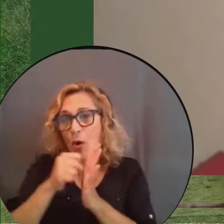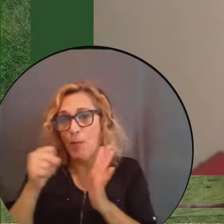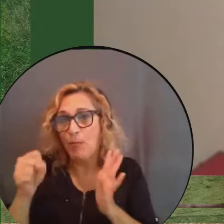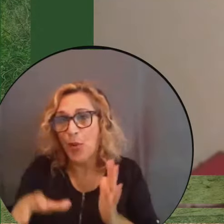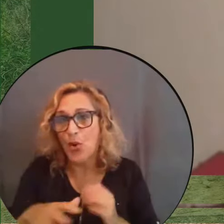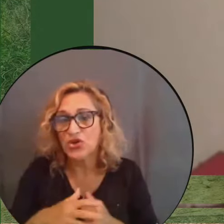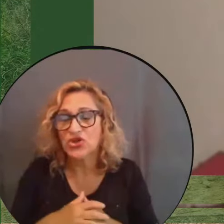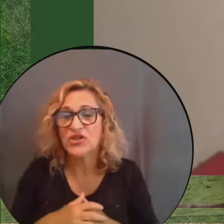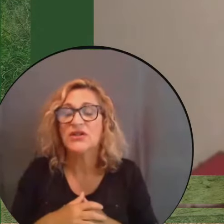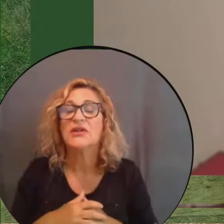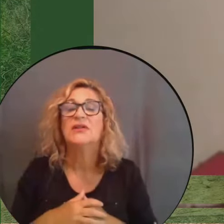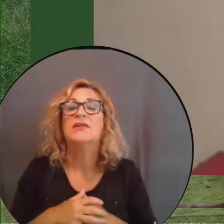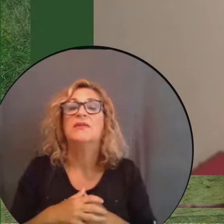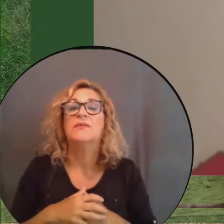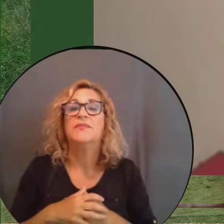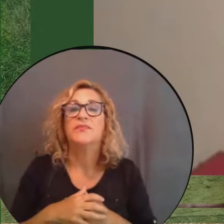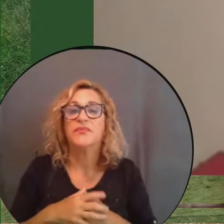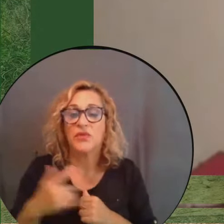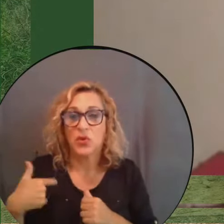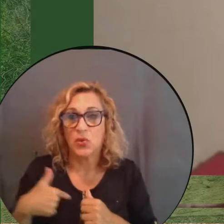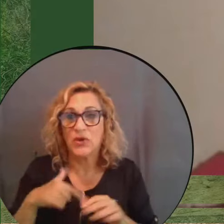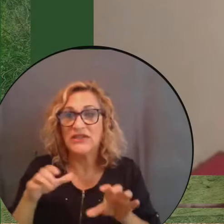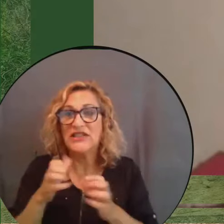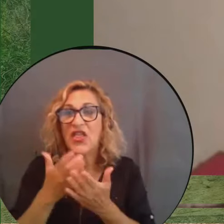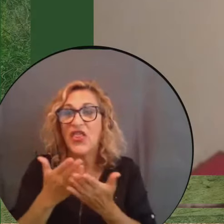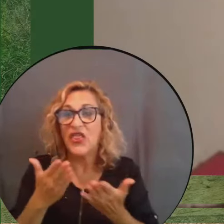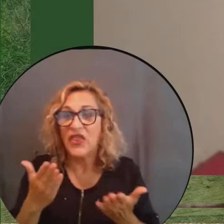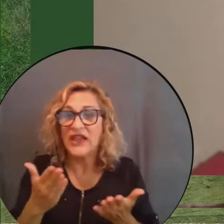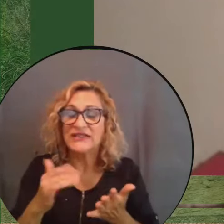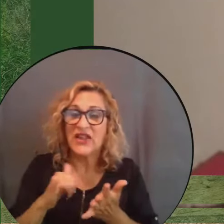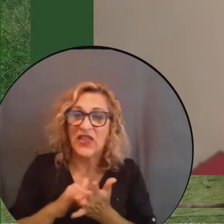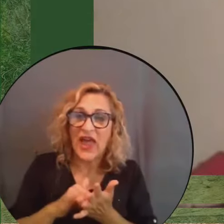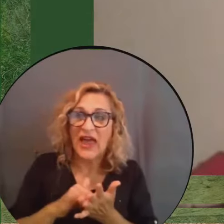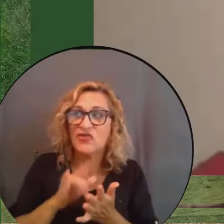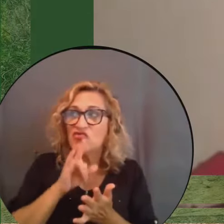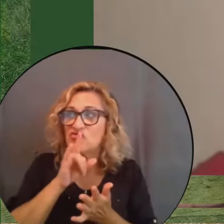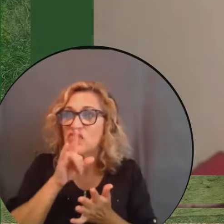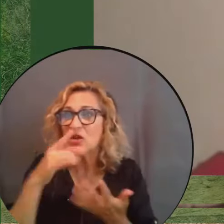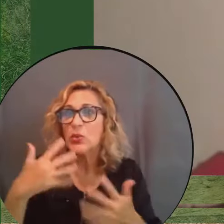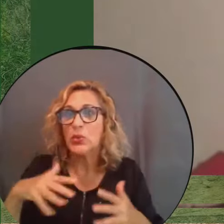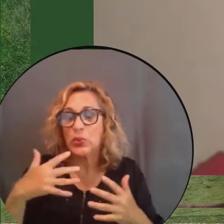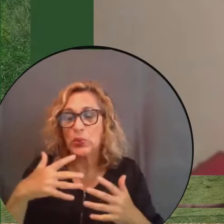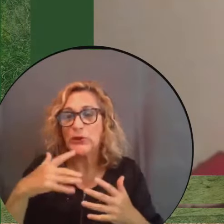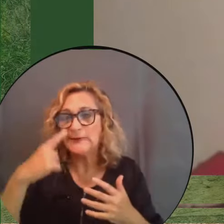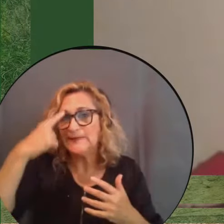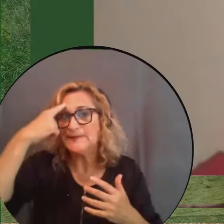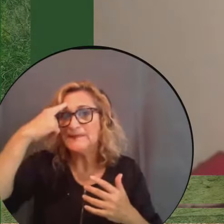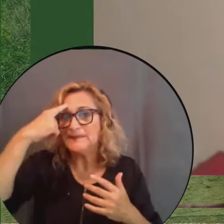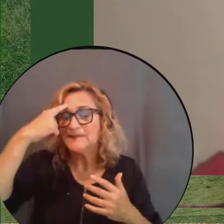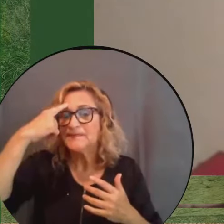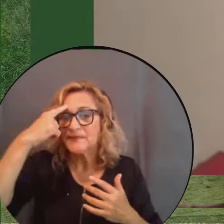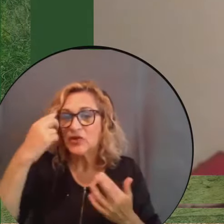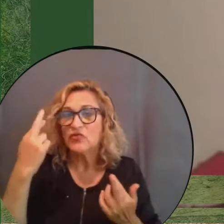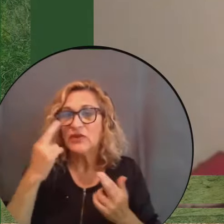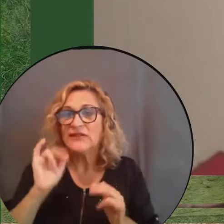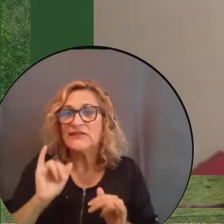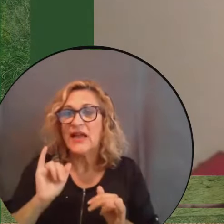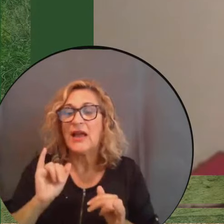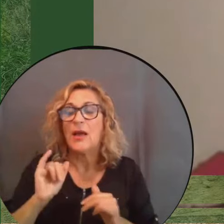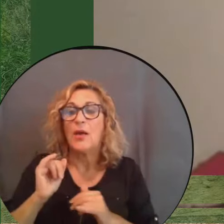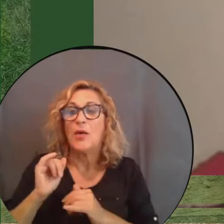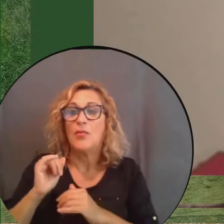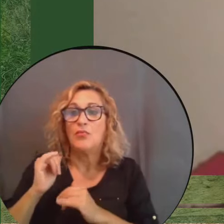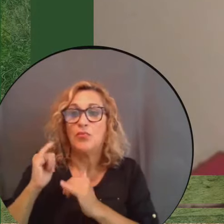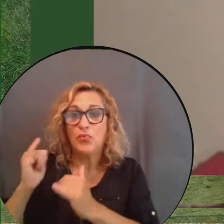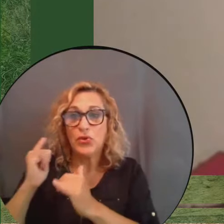We've done a lot of things. Some things that really resonated with me was that, you know, that mutual aid must invite you to join. And one thing that we did in